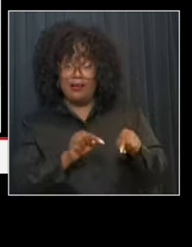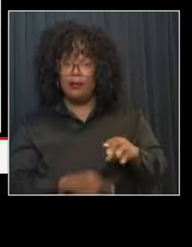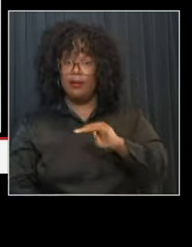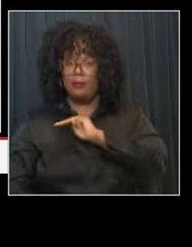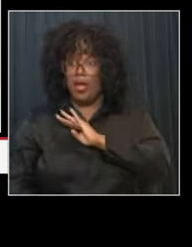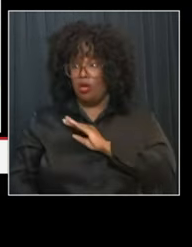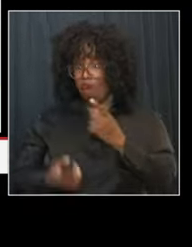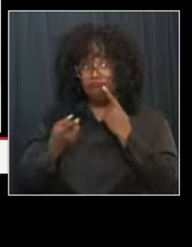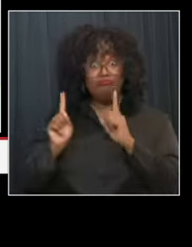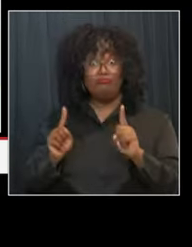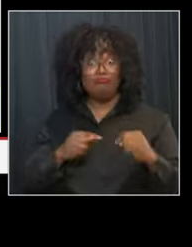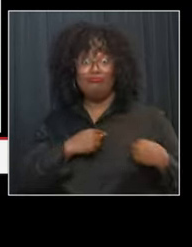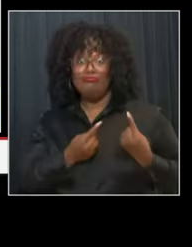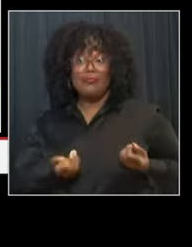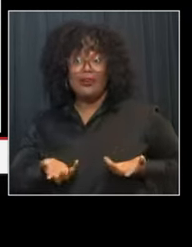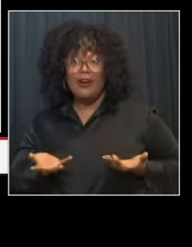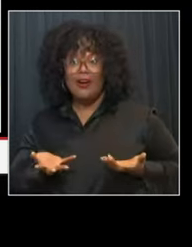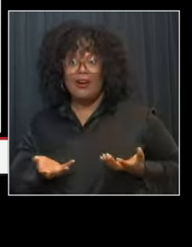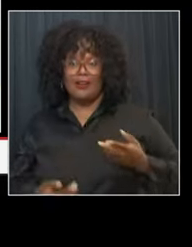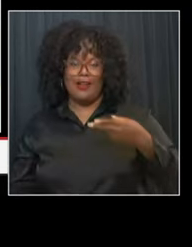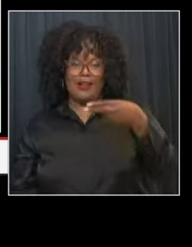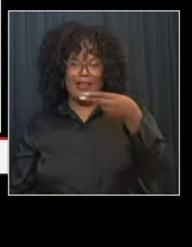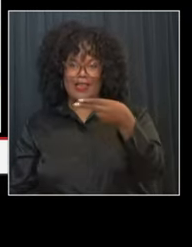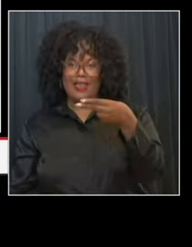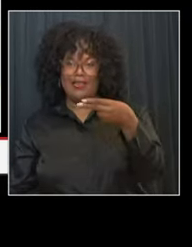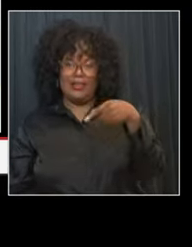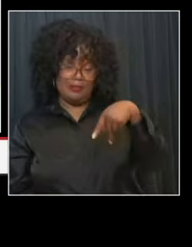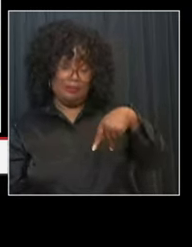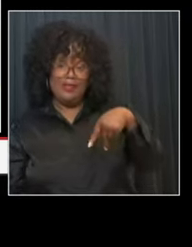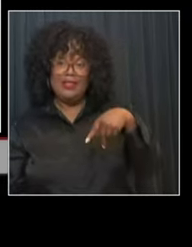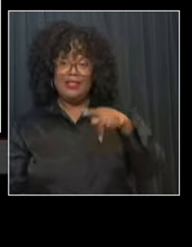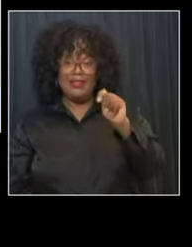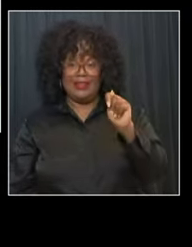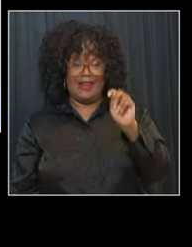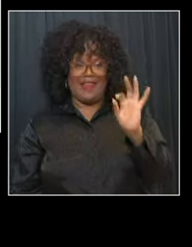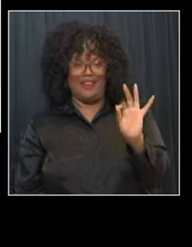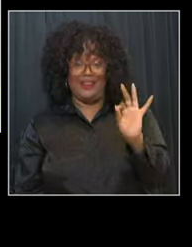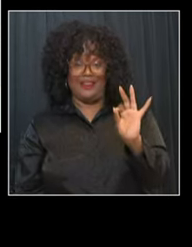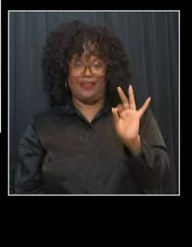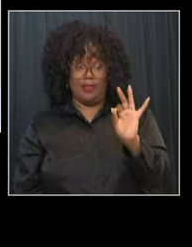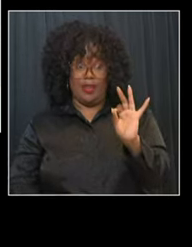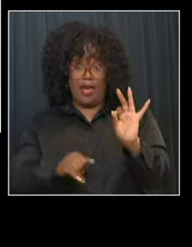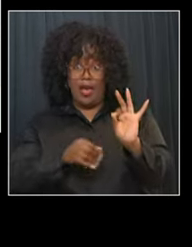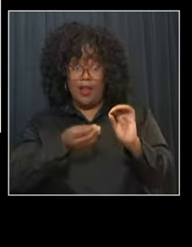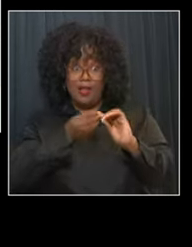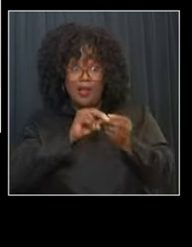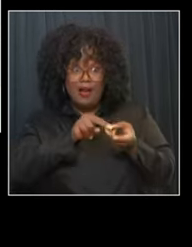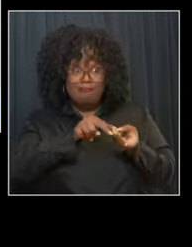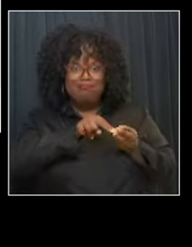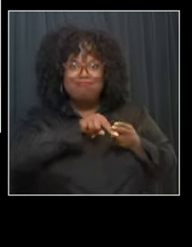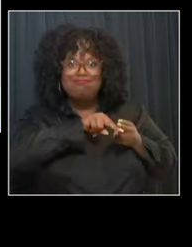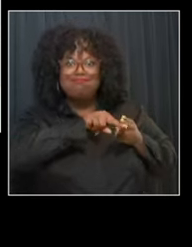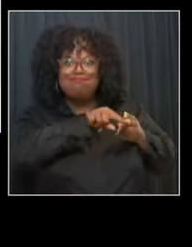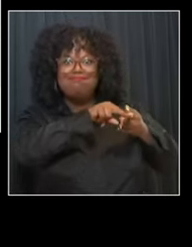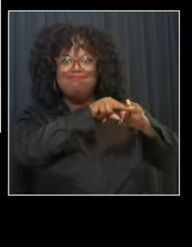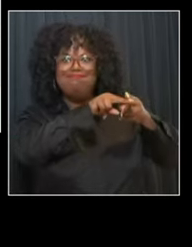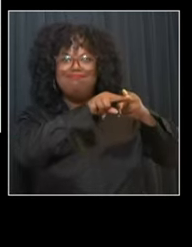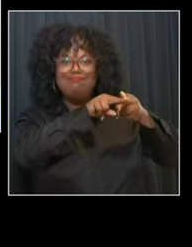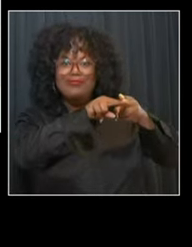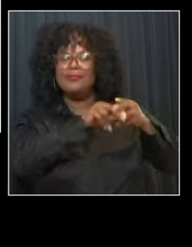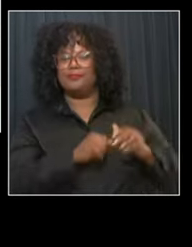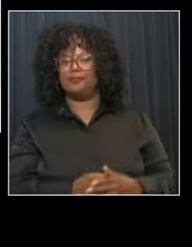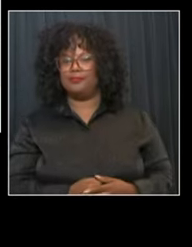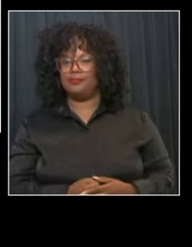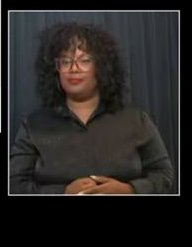million in FY26, as well as continue support of the AIR property program, which ensures wealth building